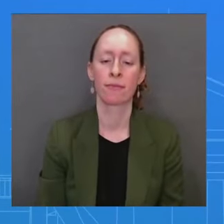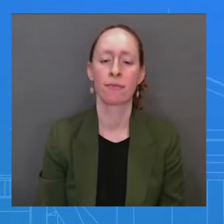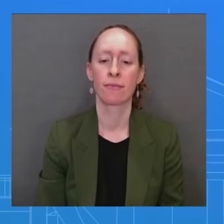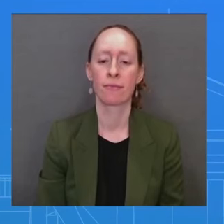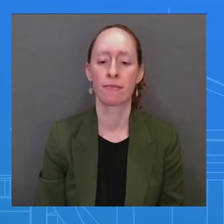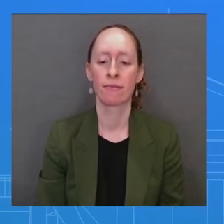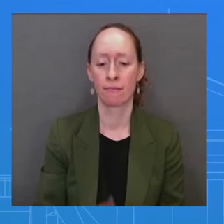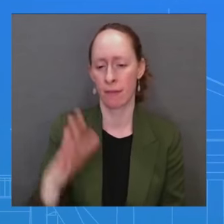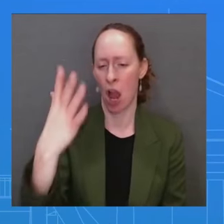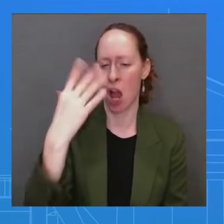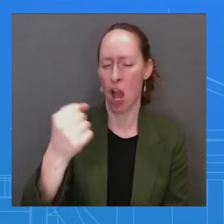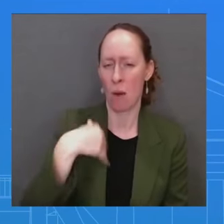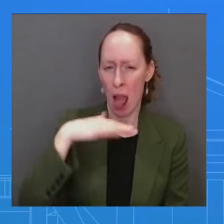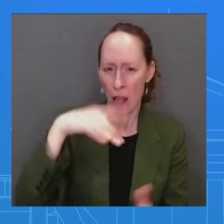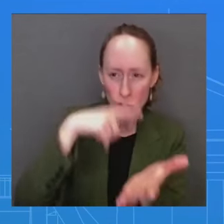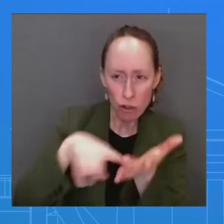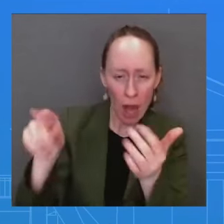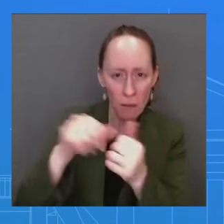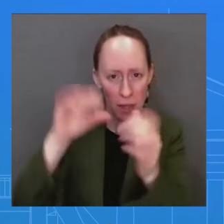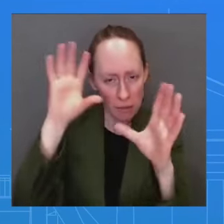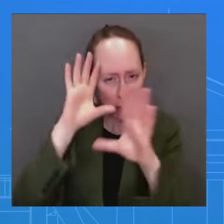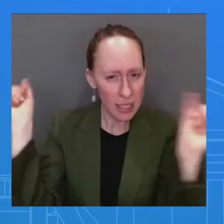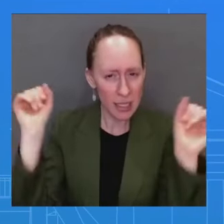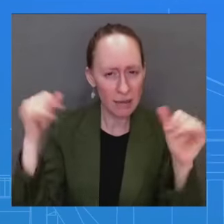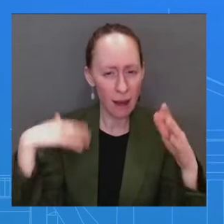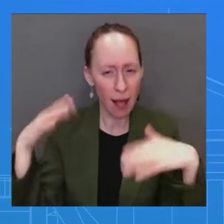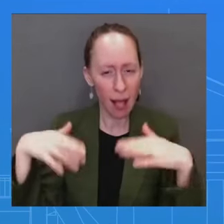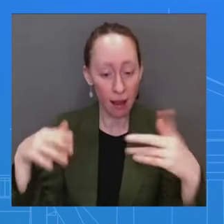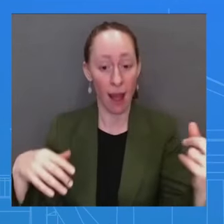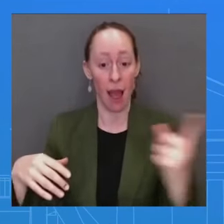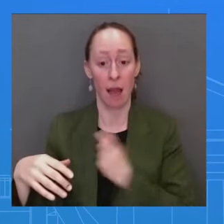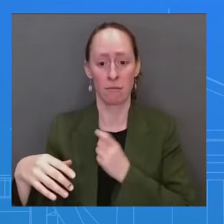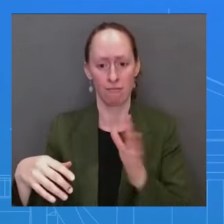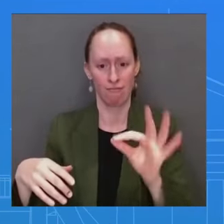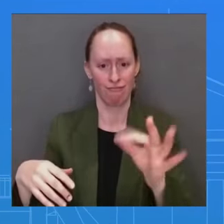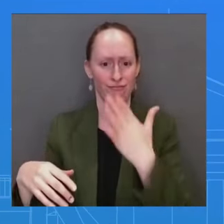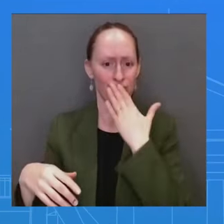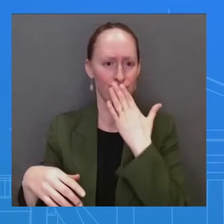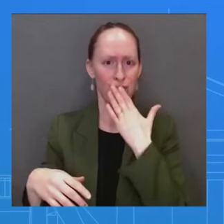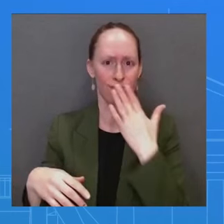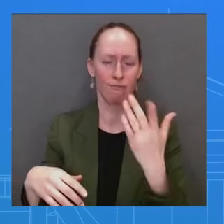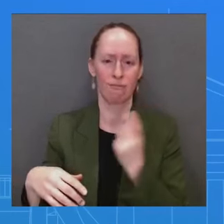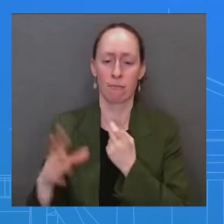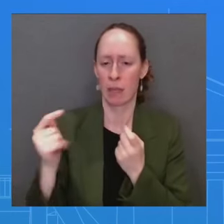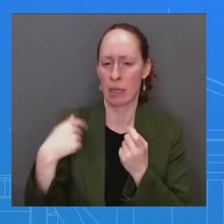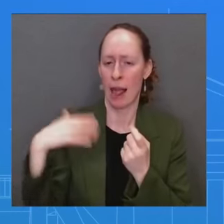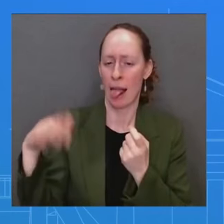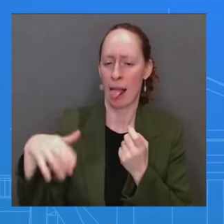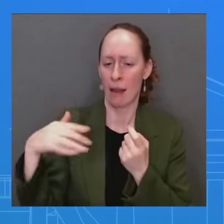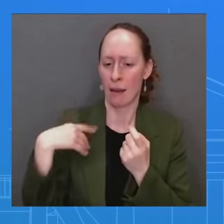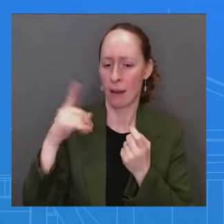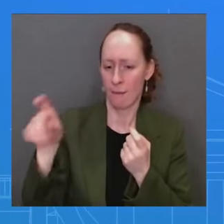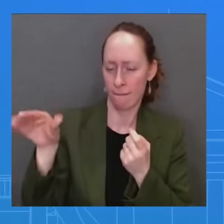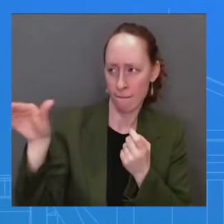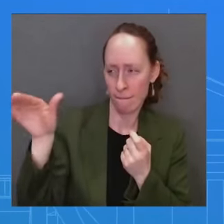to share to what we've already put out on this, but I have not spoken to the president specifically to get a sense of that.